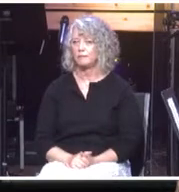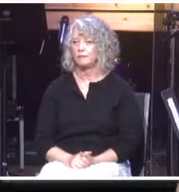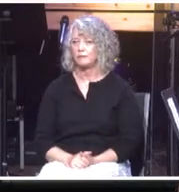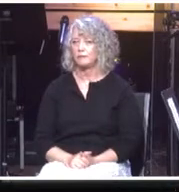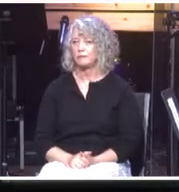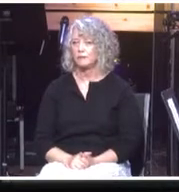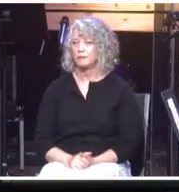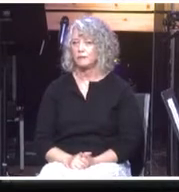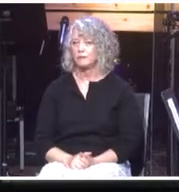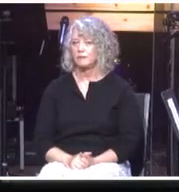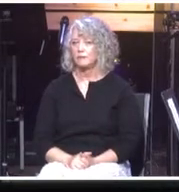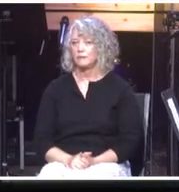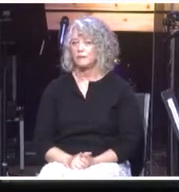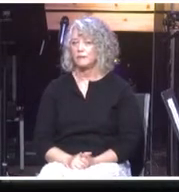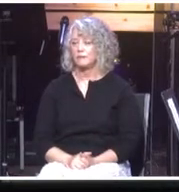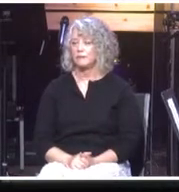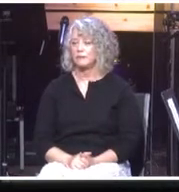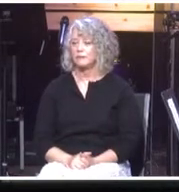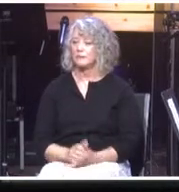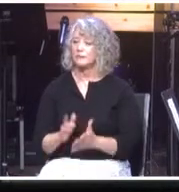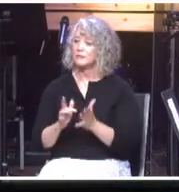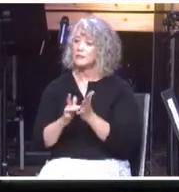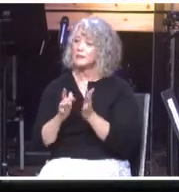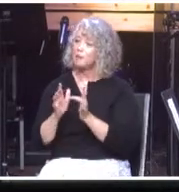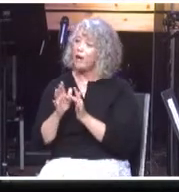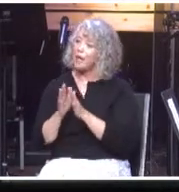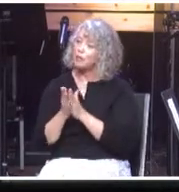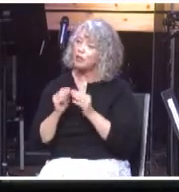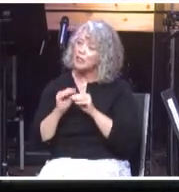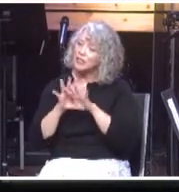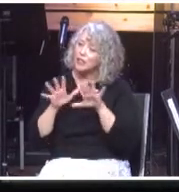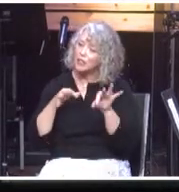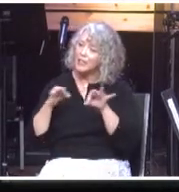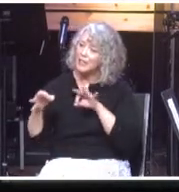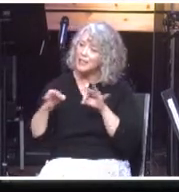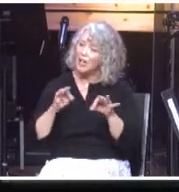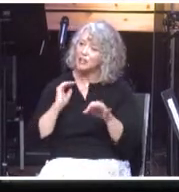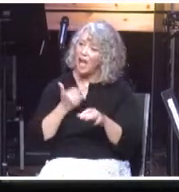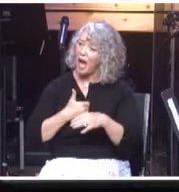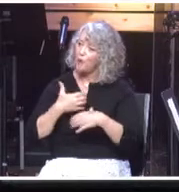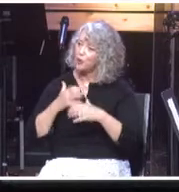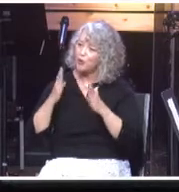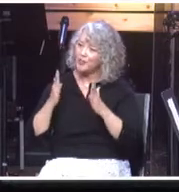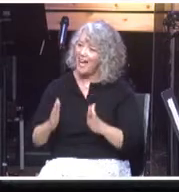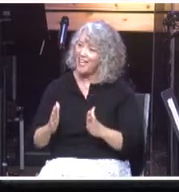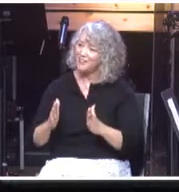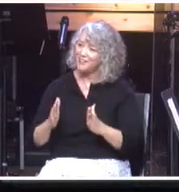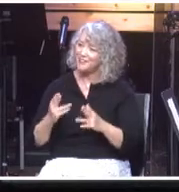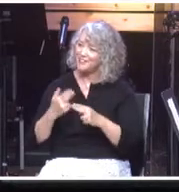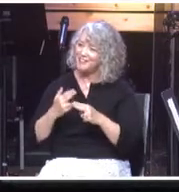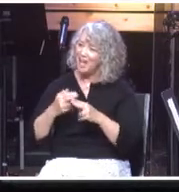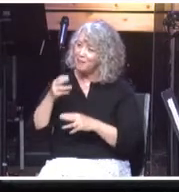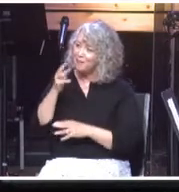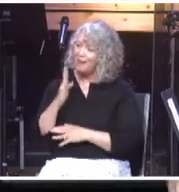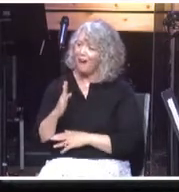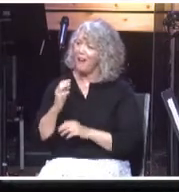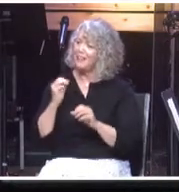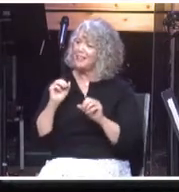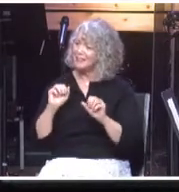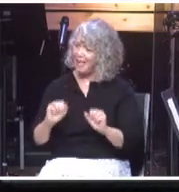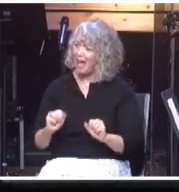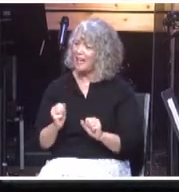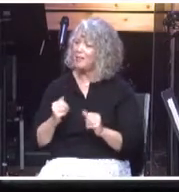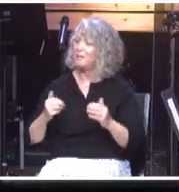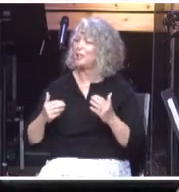same time, the Bible is clear that our Creator God is right on schedule to restore this universe to a